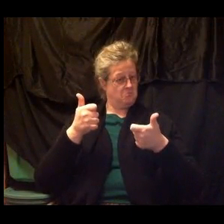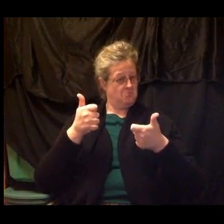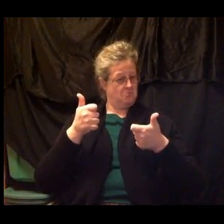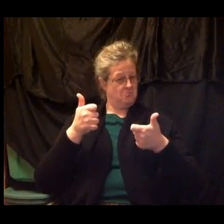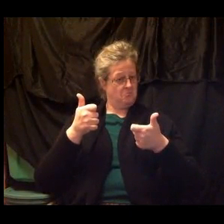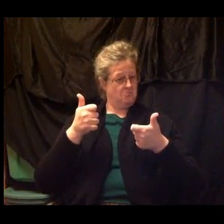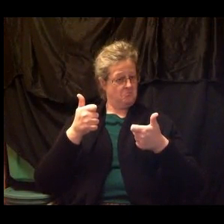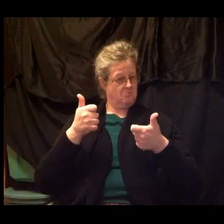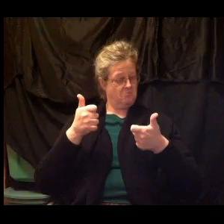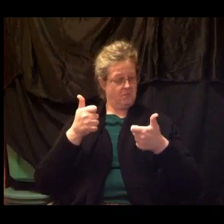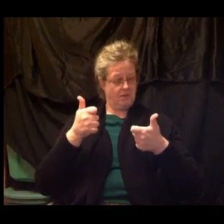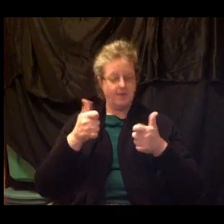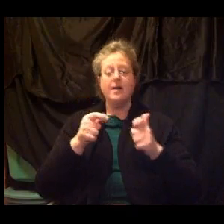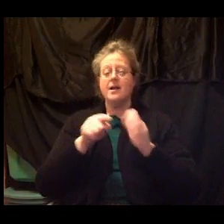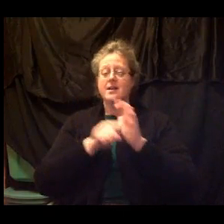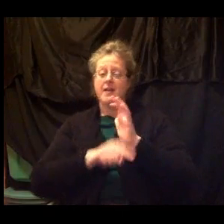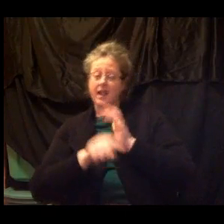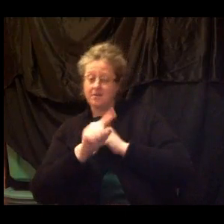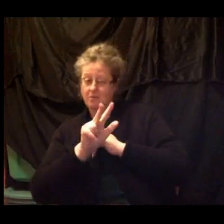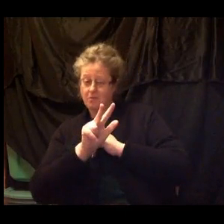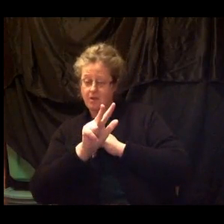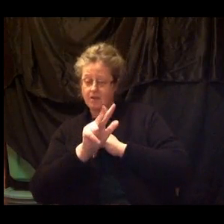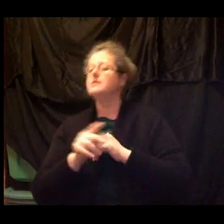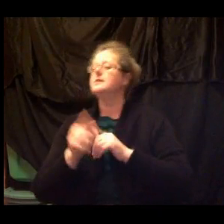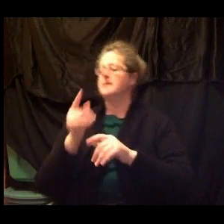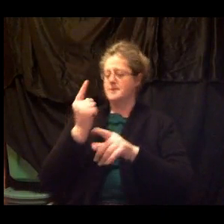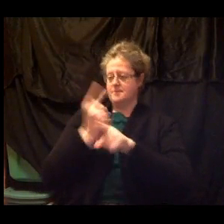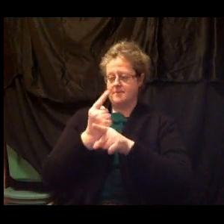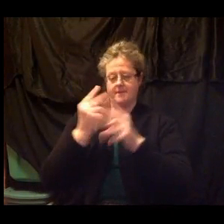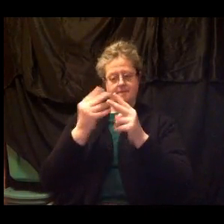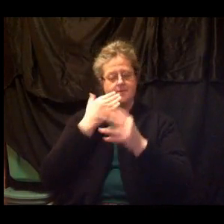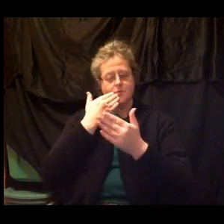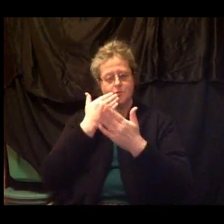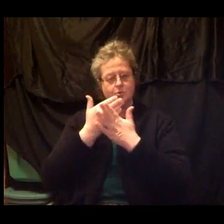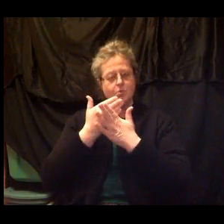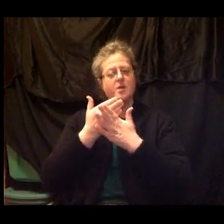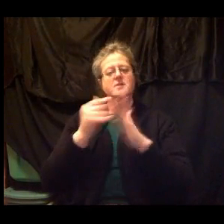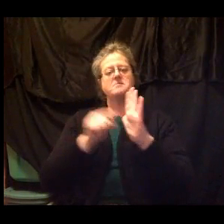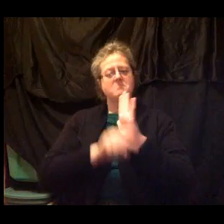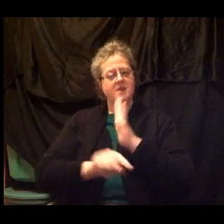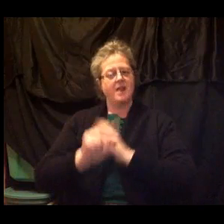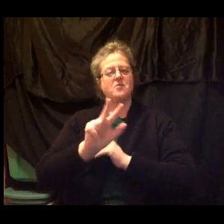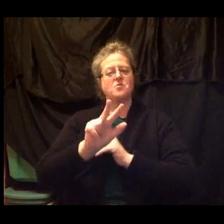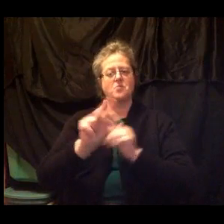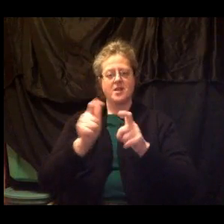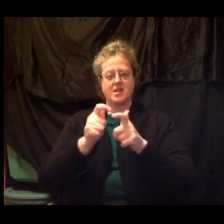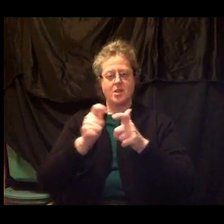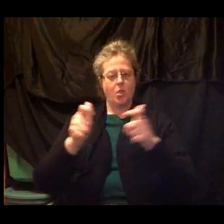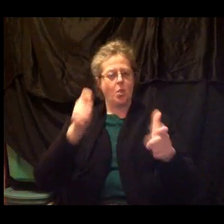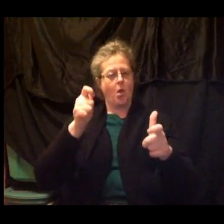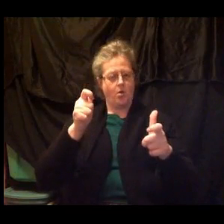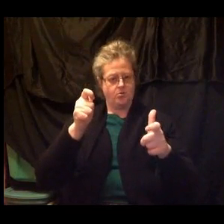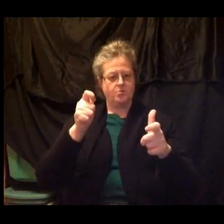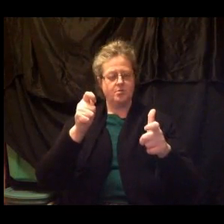-3 is larger. Very good. -3 is larger. So the symbol would go in this way.